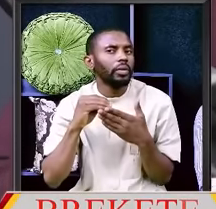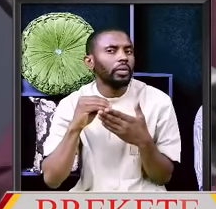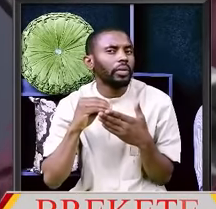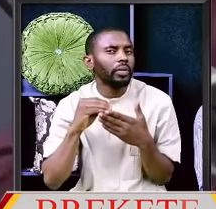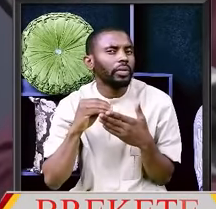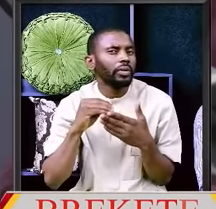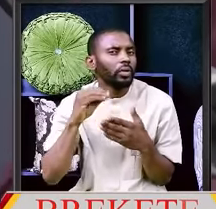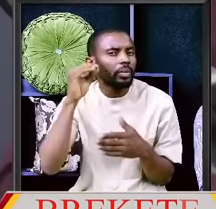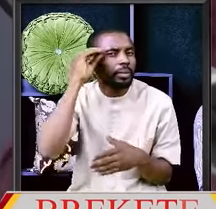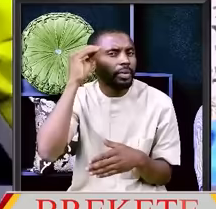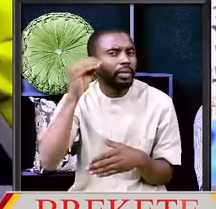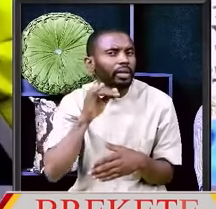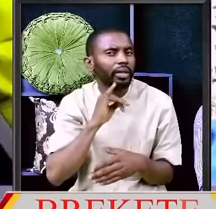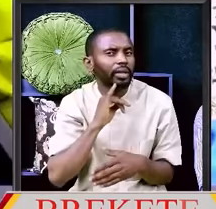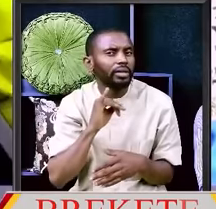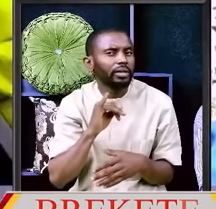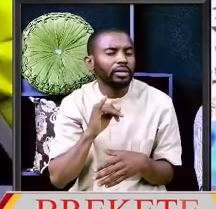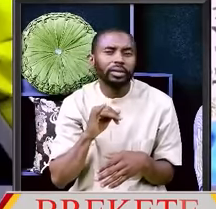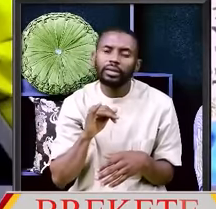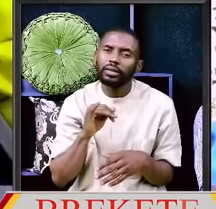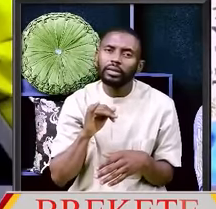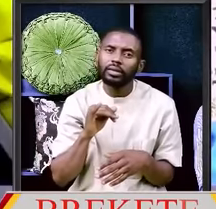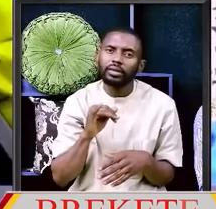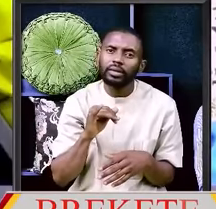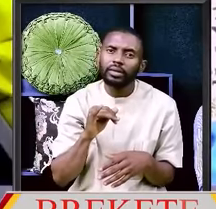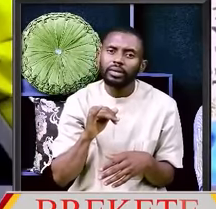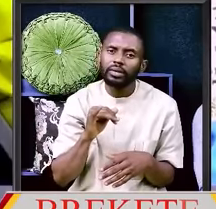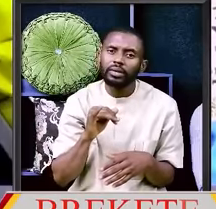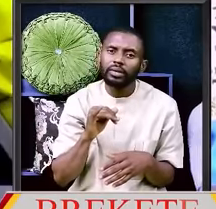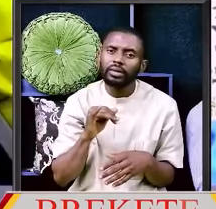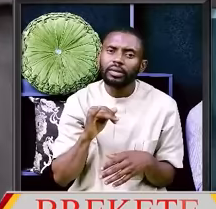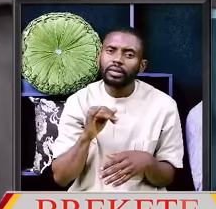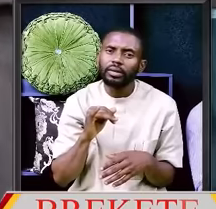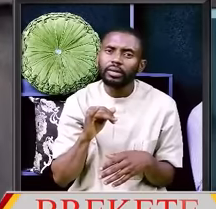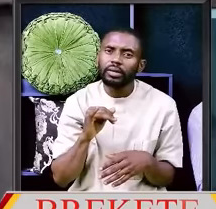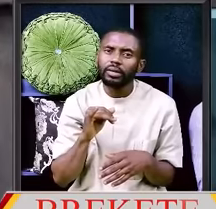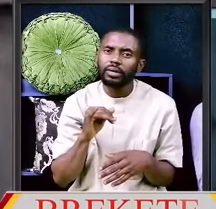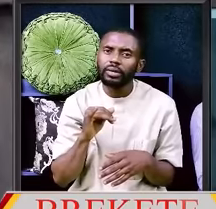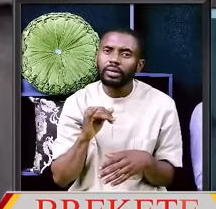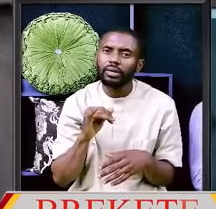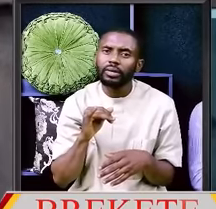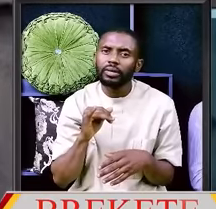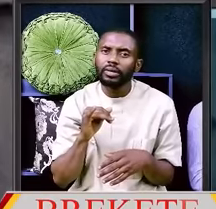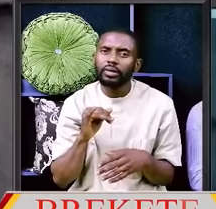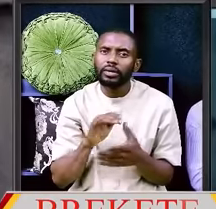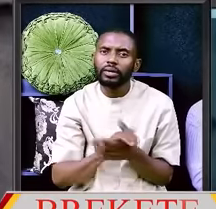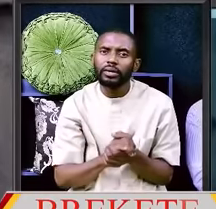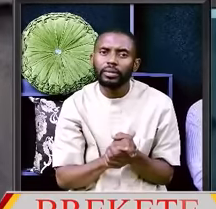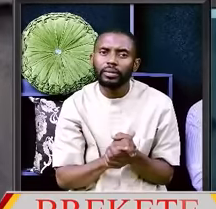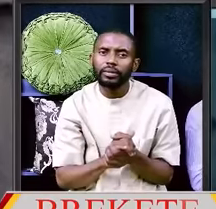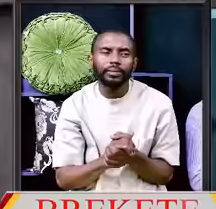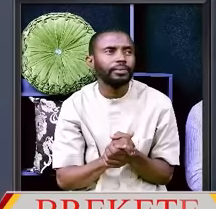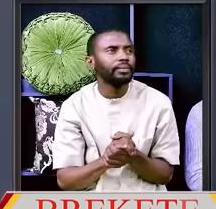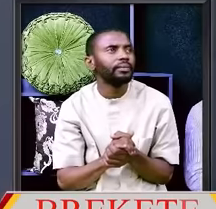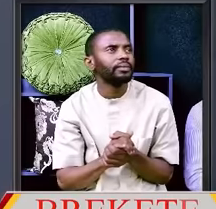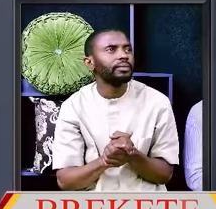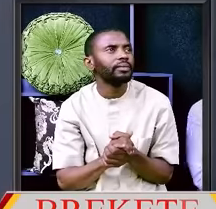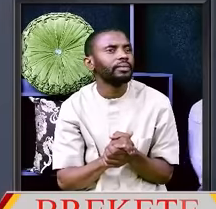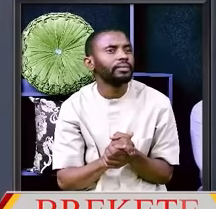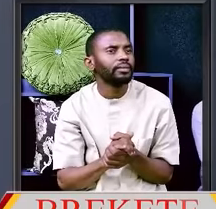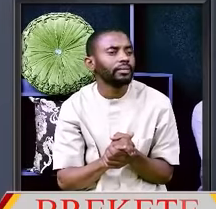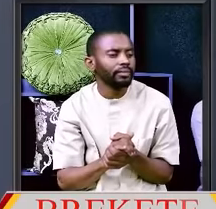the way I look at it, let me ask you to advise that woman. They give my advice, say, yeah.